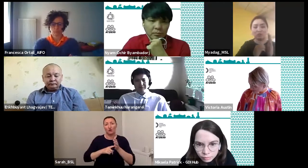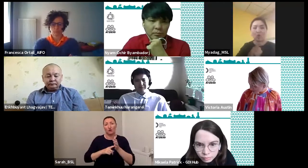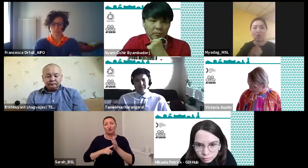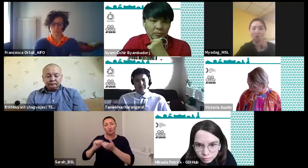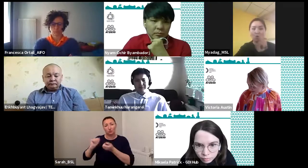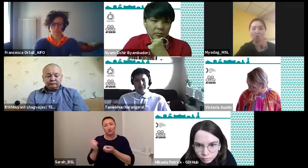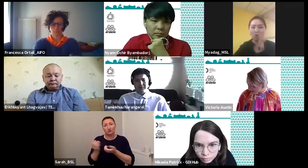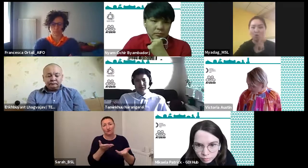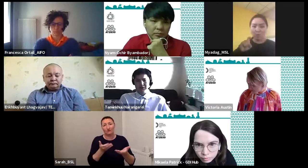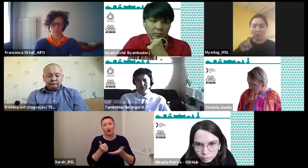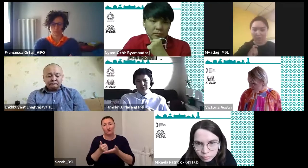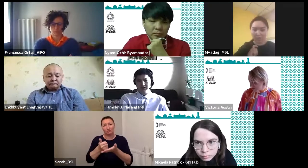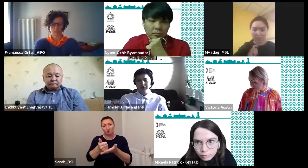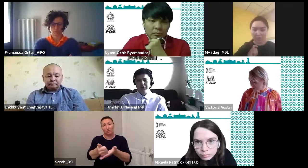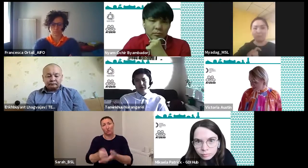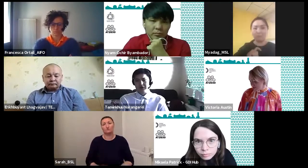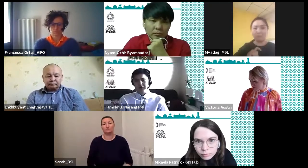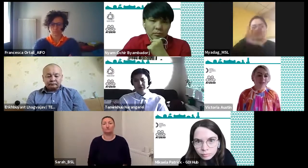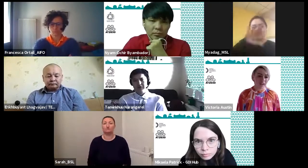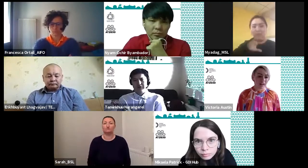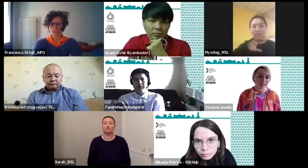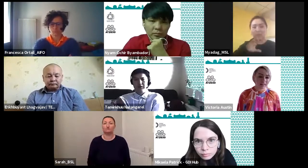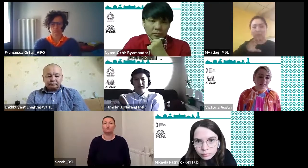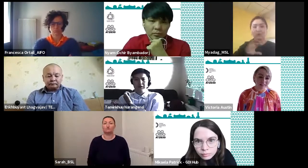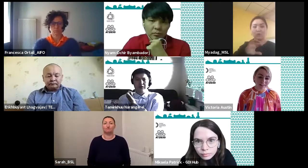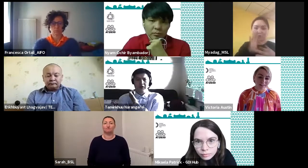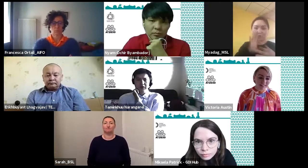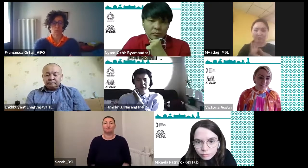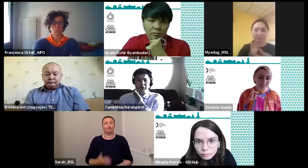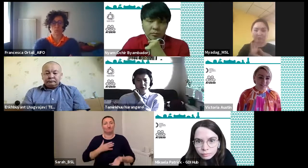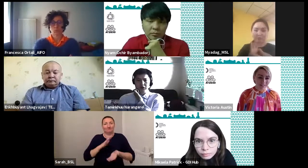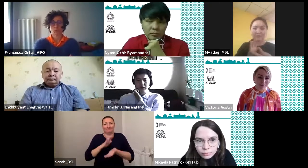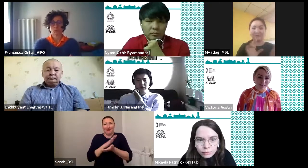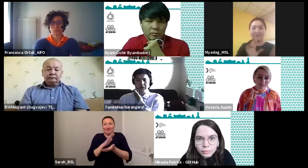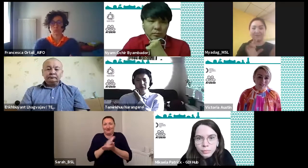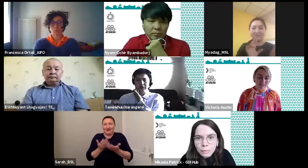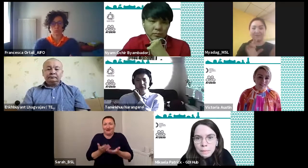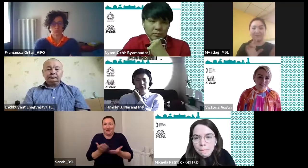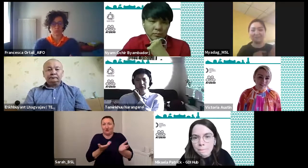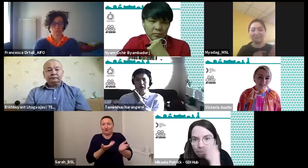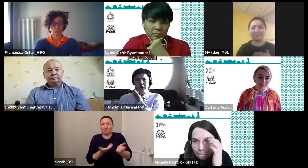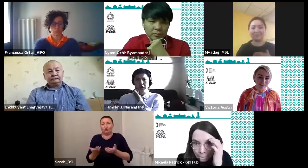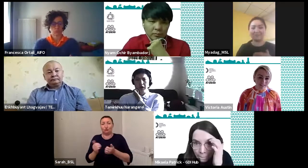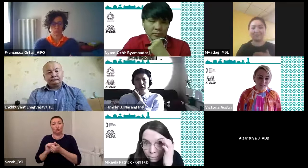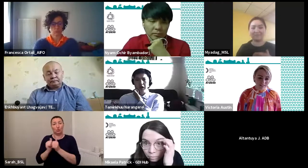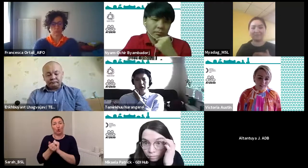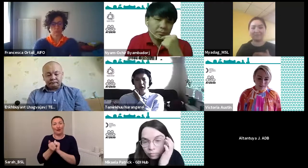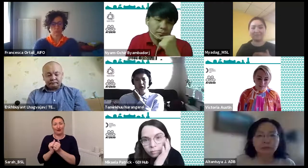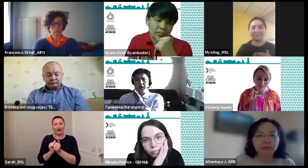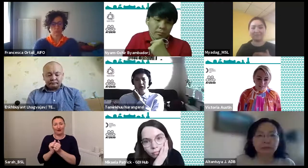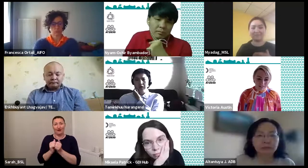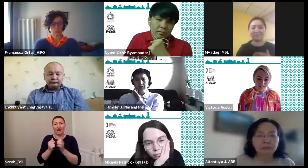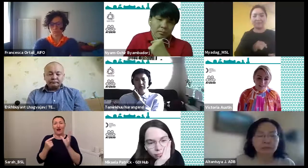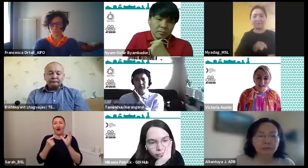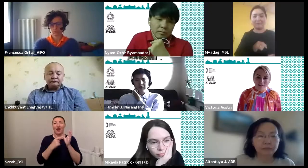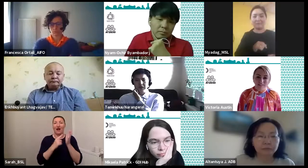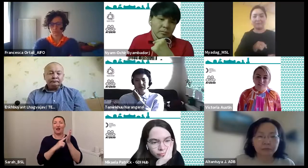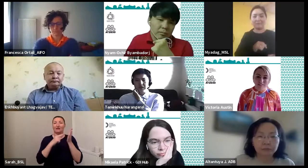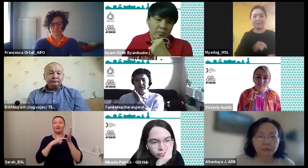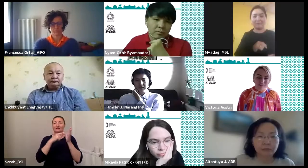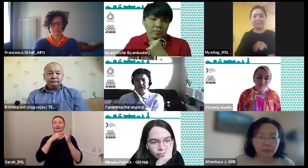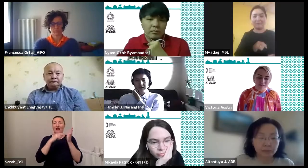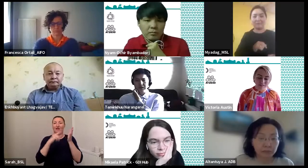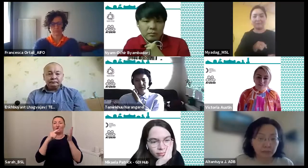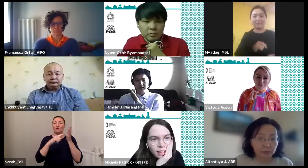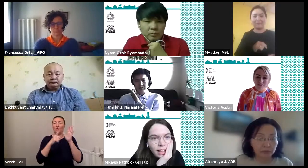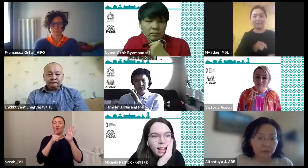my colleague Altantia Jigsoren, who I also had the pleasure of meeting when I was in Ulaanbaatar.